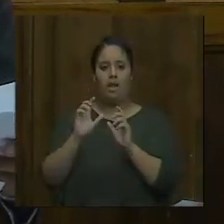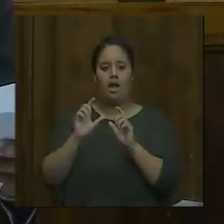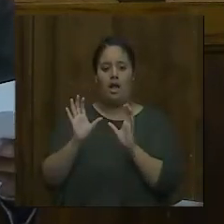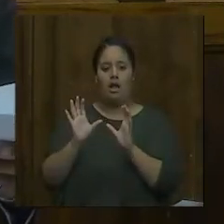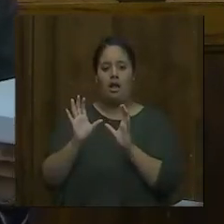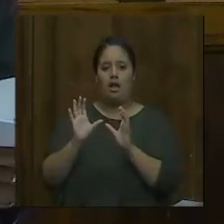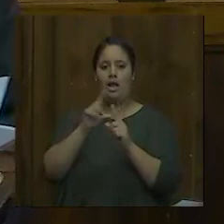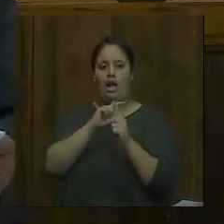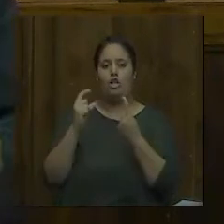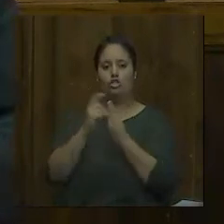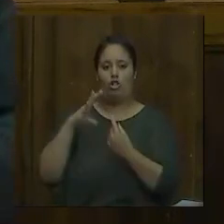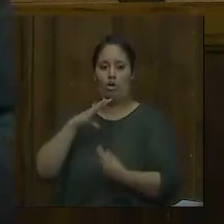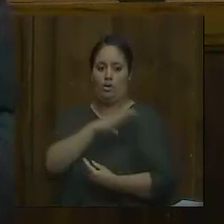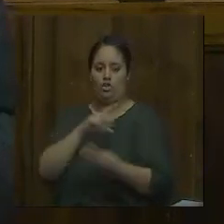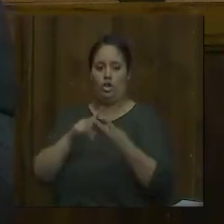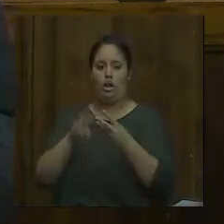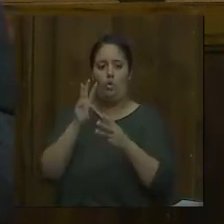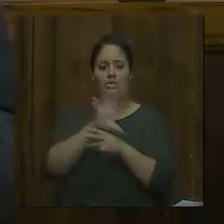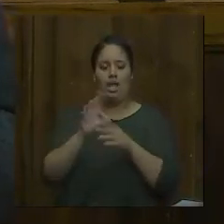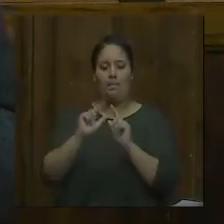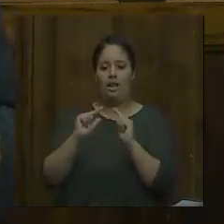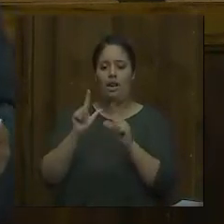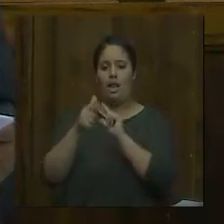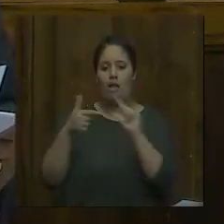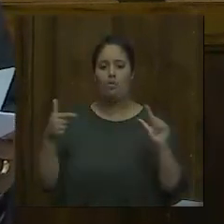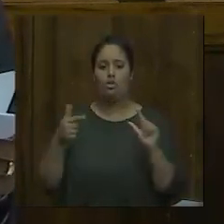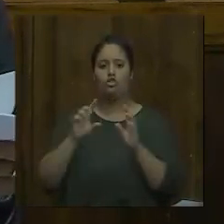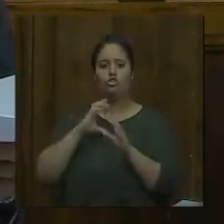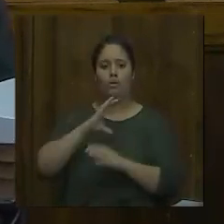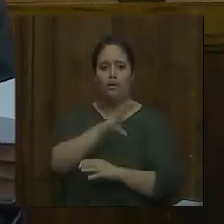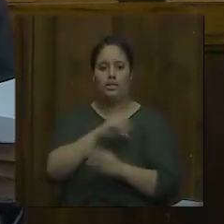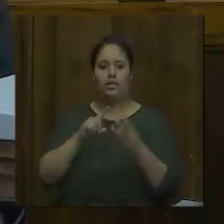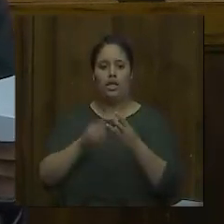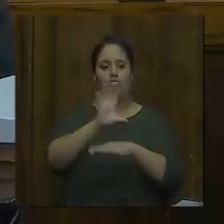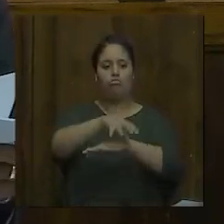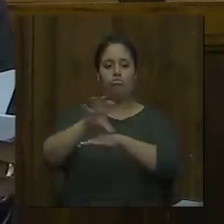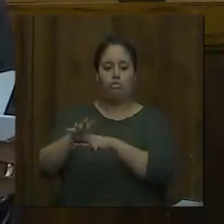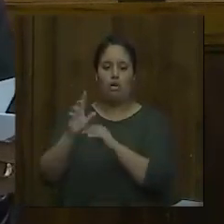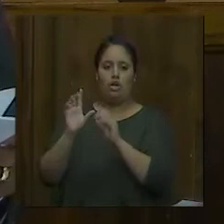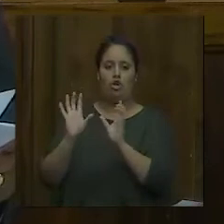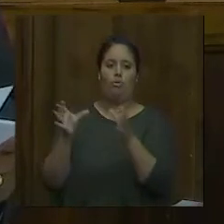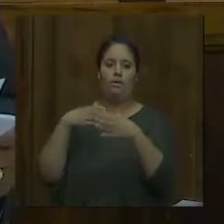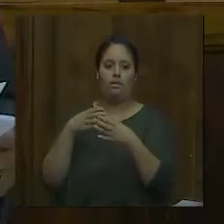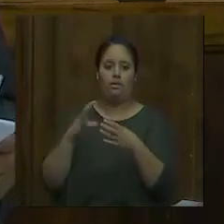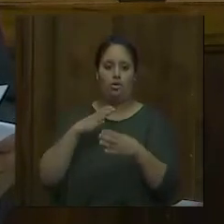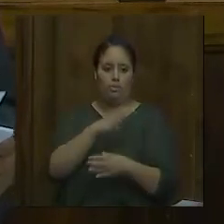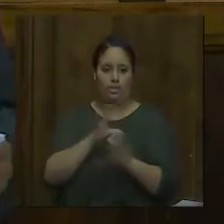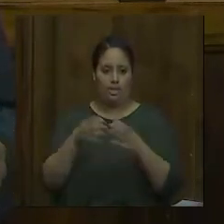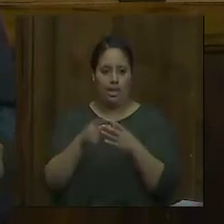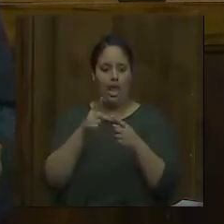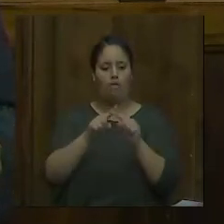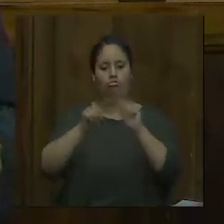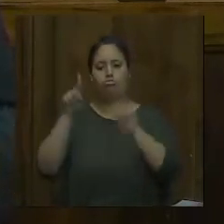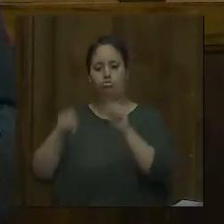Commission, Western Cape Language Committee, Geographical Names Committee, and proclaimed statutory